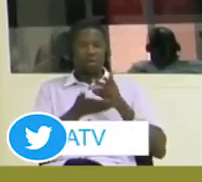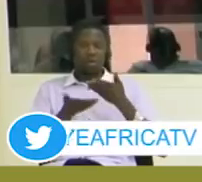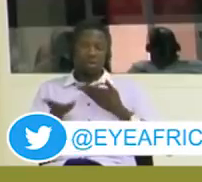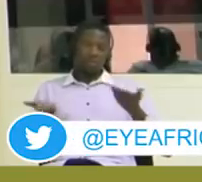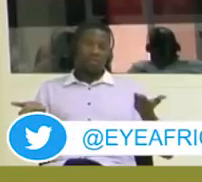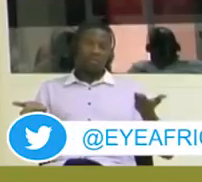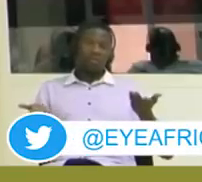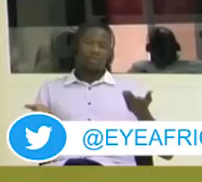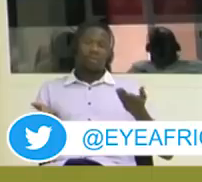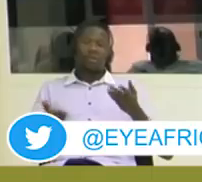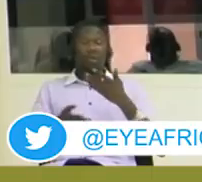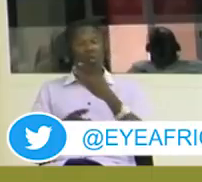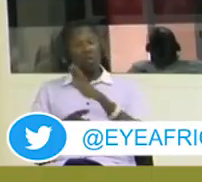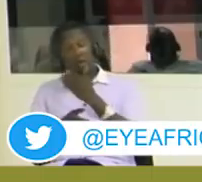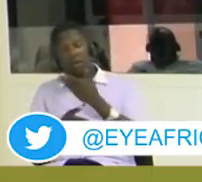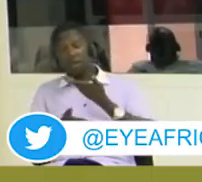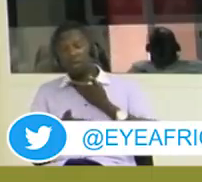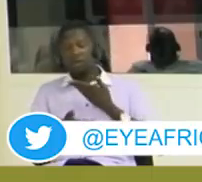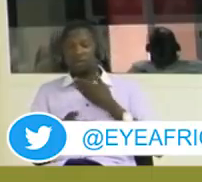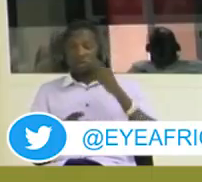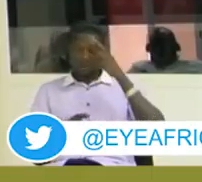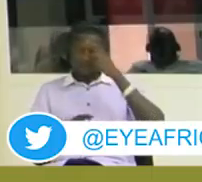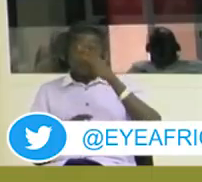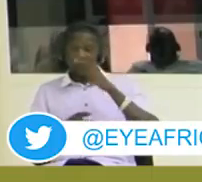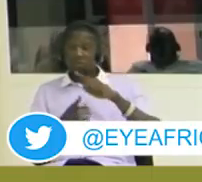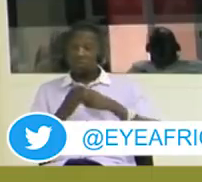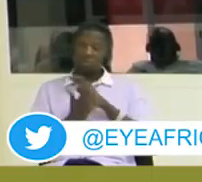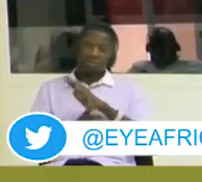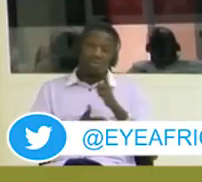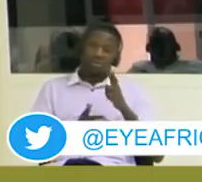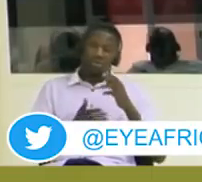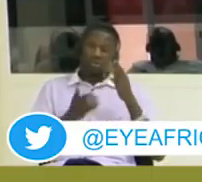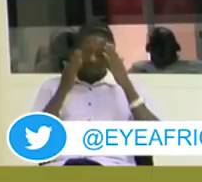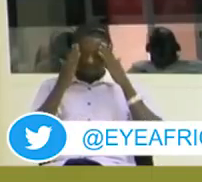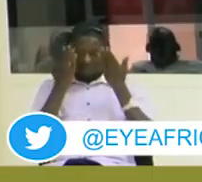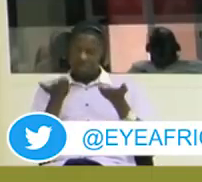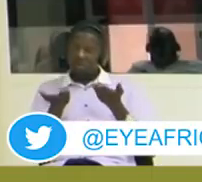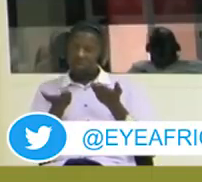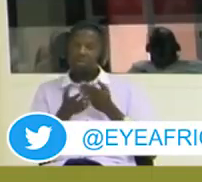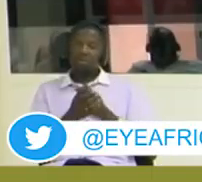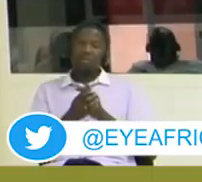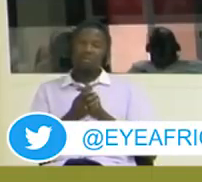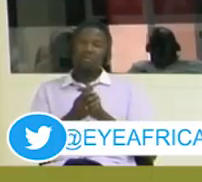So whether they have a reason or not, really, sir,